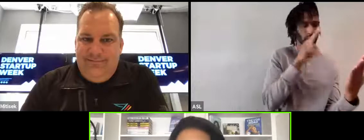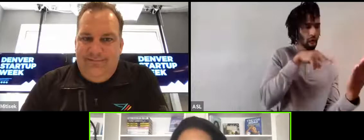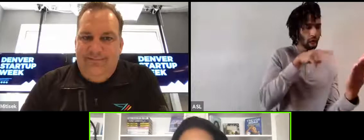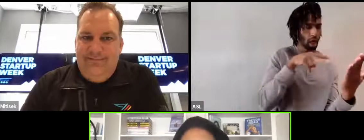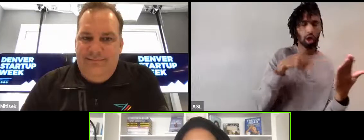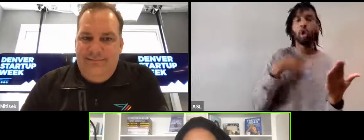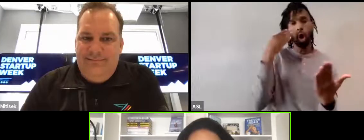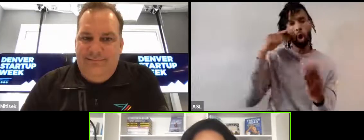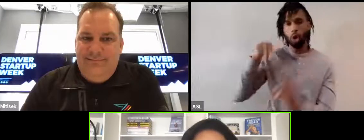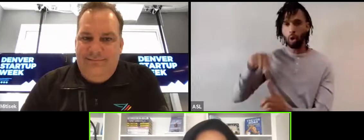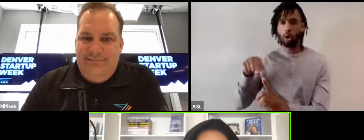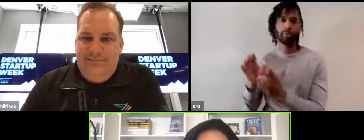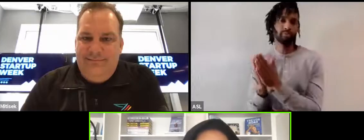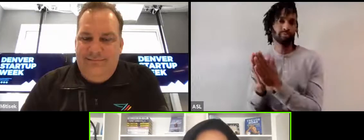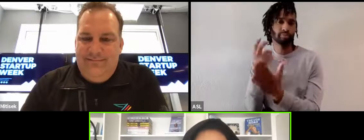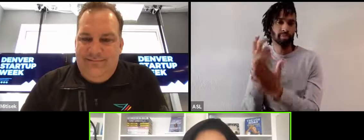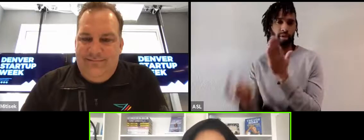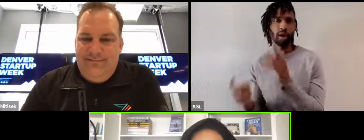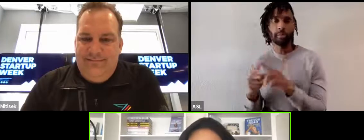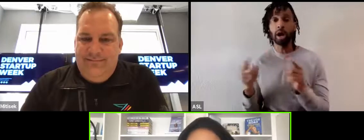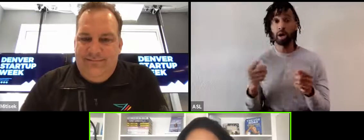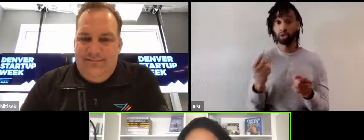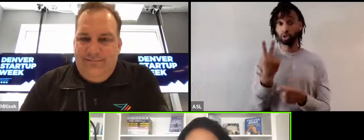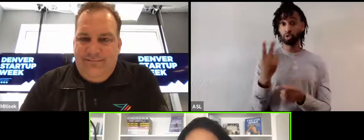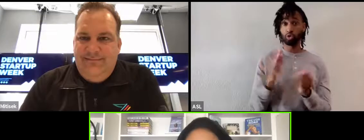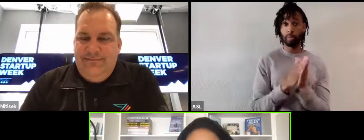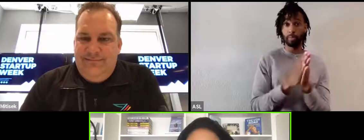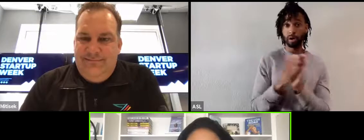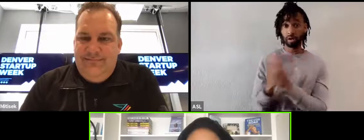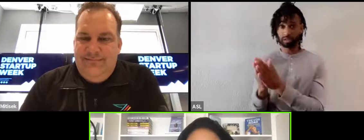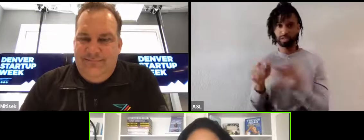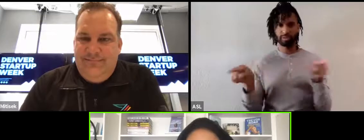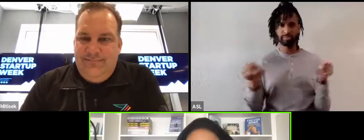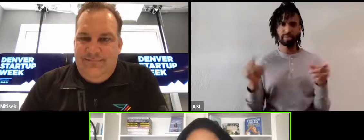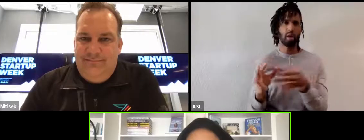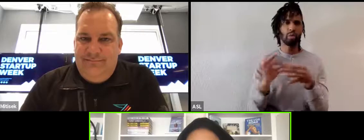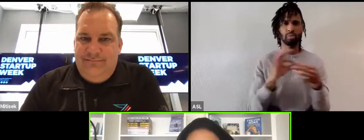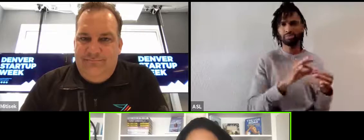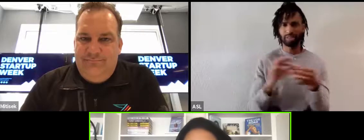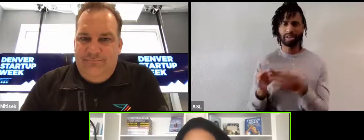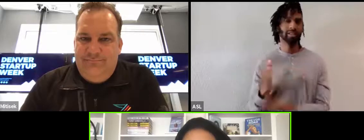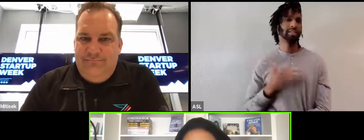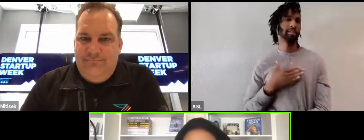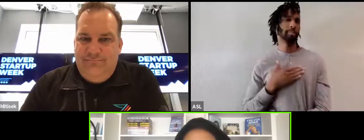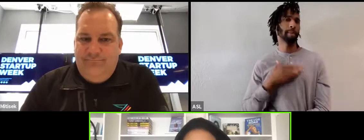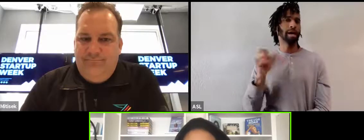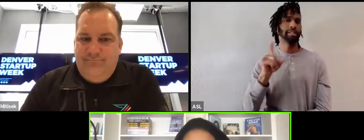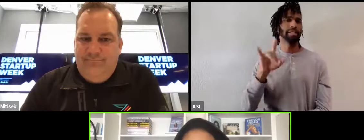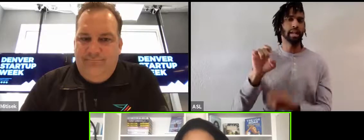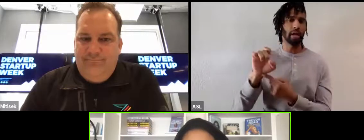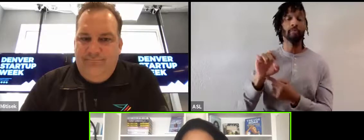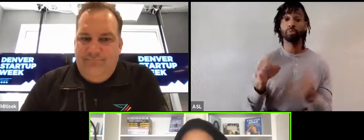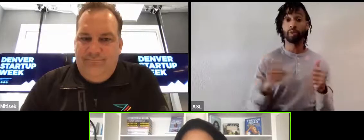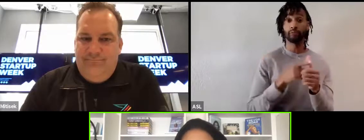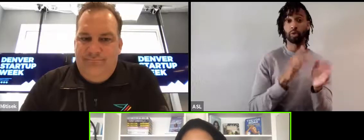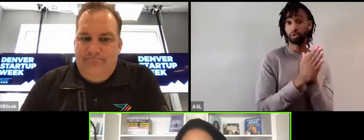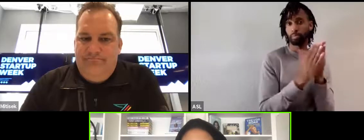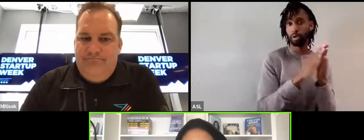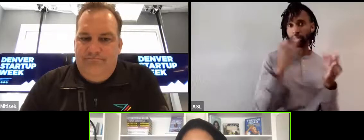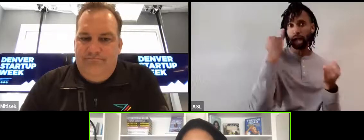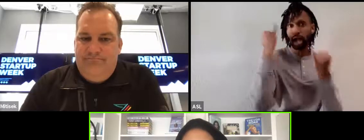in. But they definitely complement each other. And it's just my style. And it's kind of, as with the first book, the whole idea was